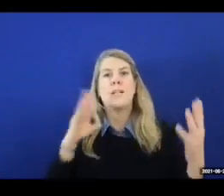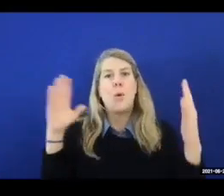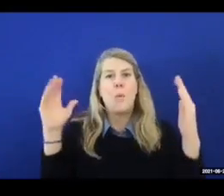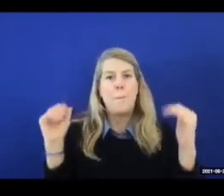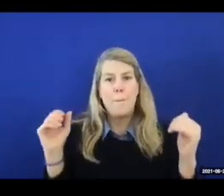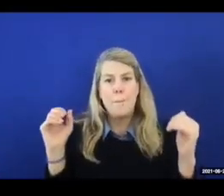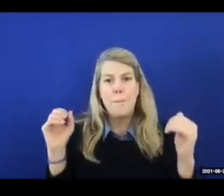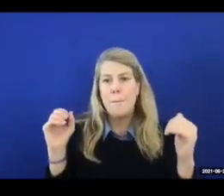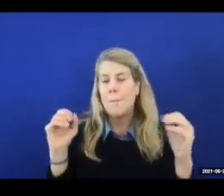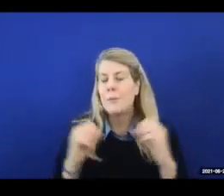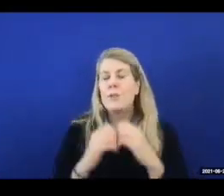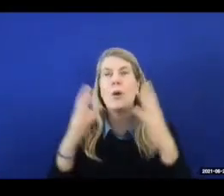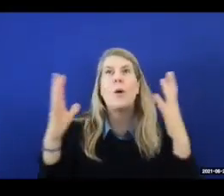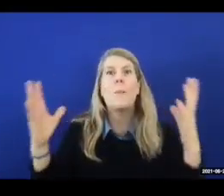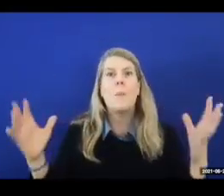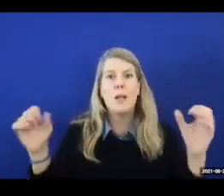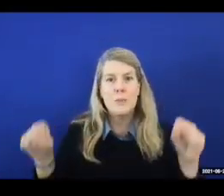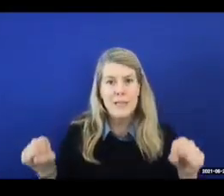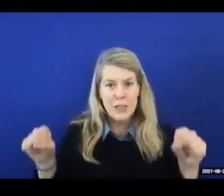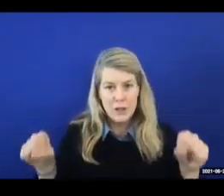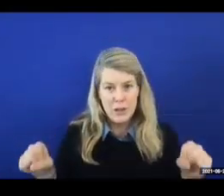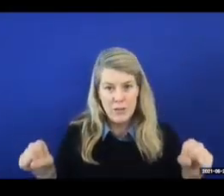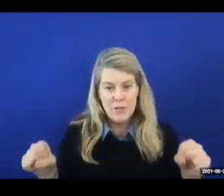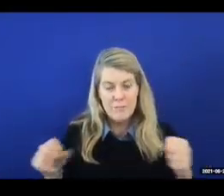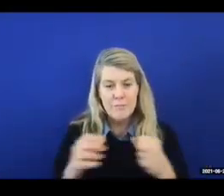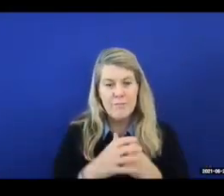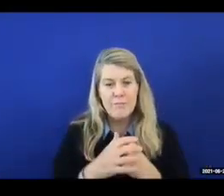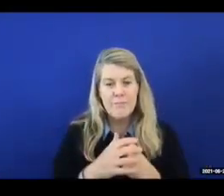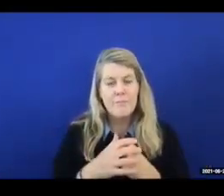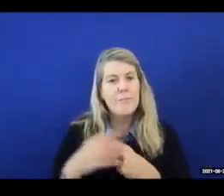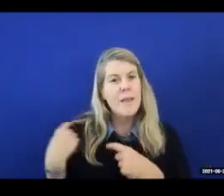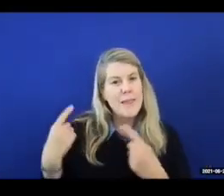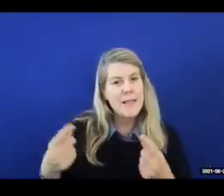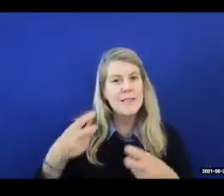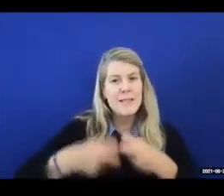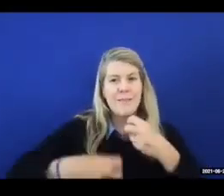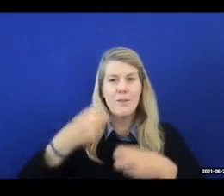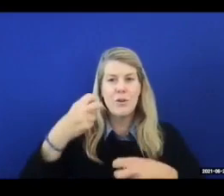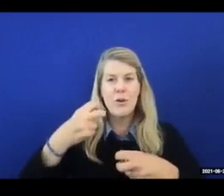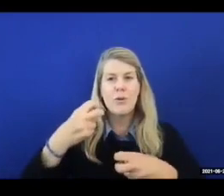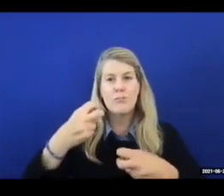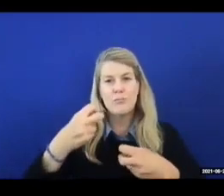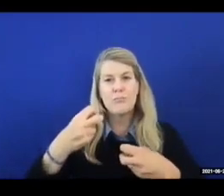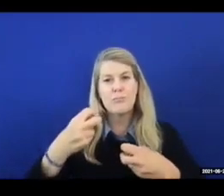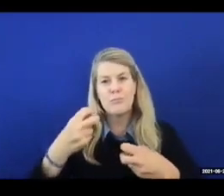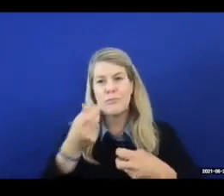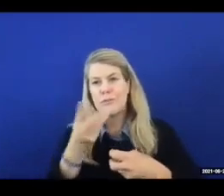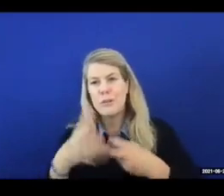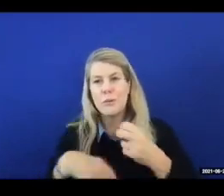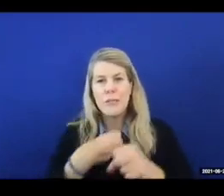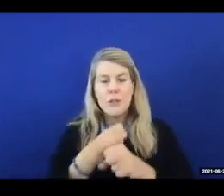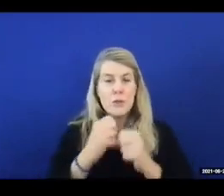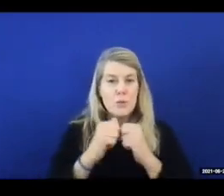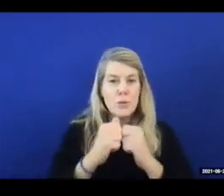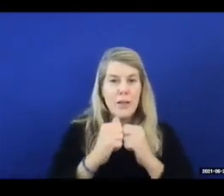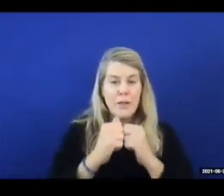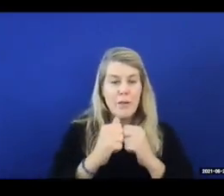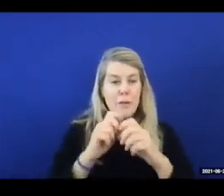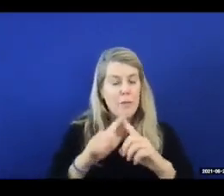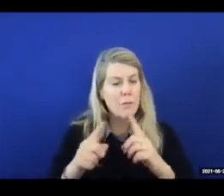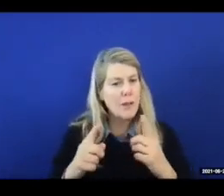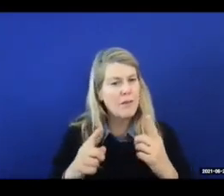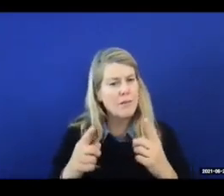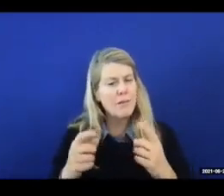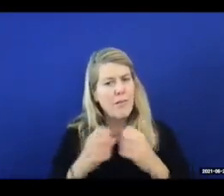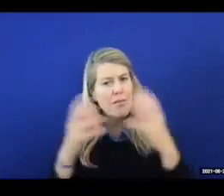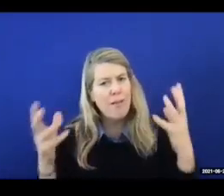much potential. The difficult journey we have been on during the last few years together has been one of trauma